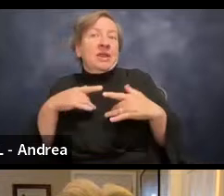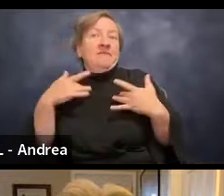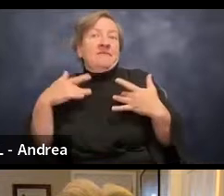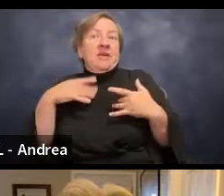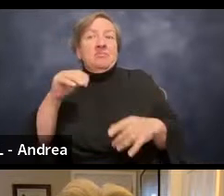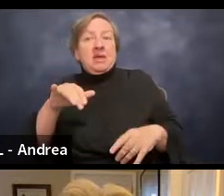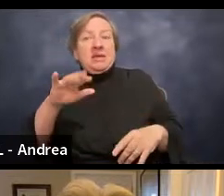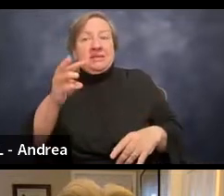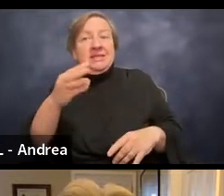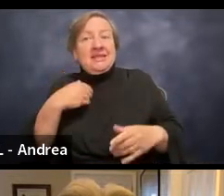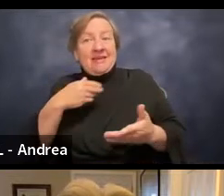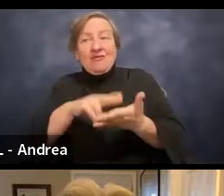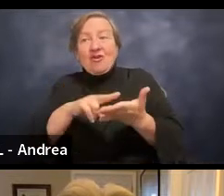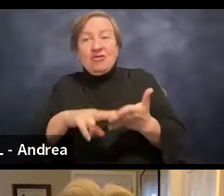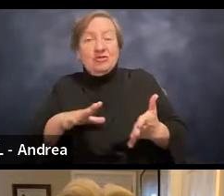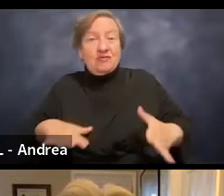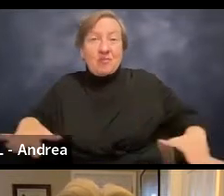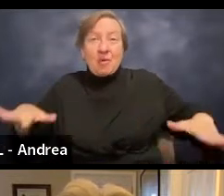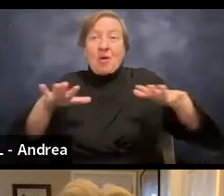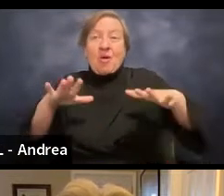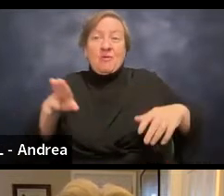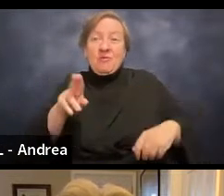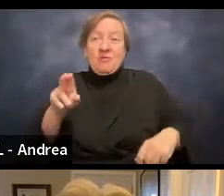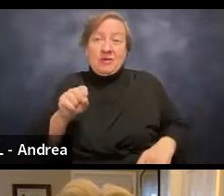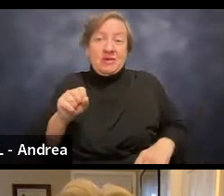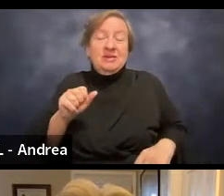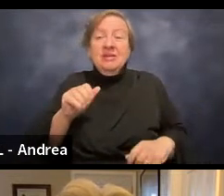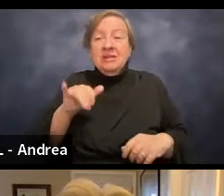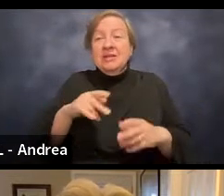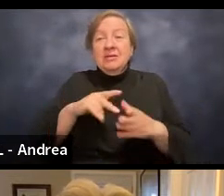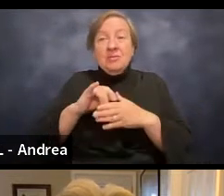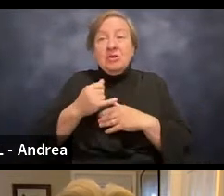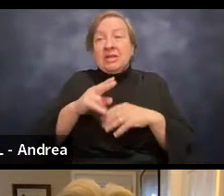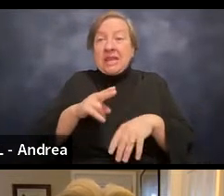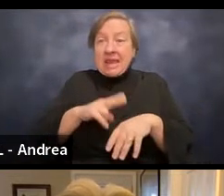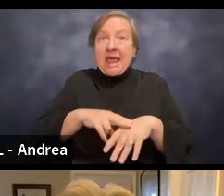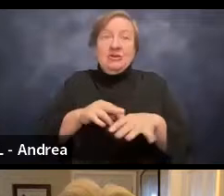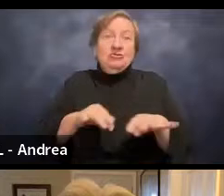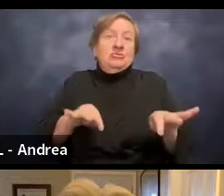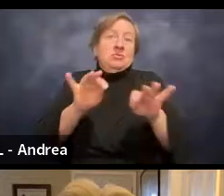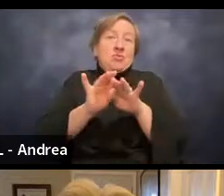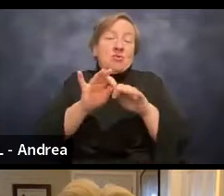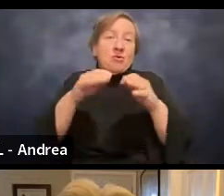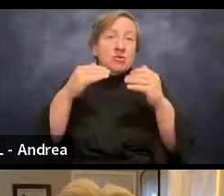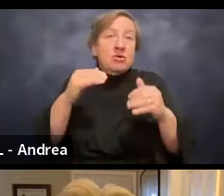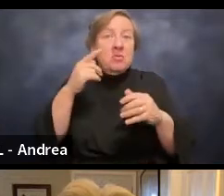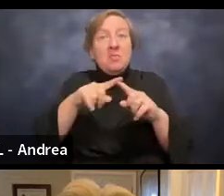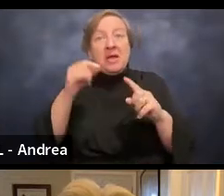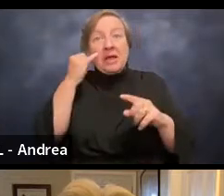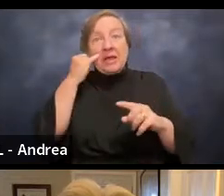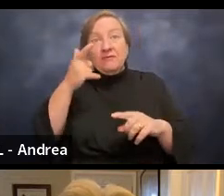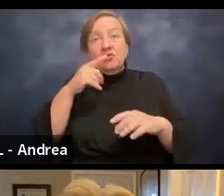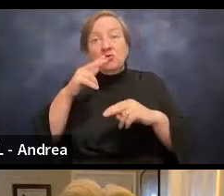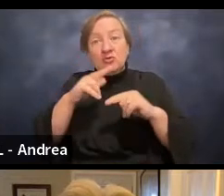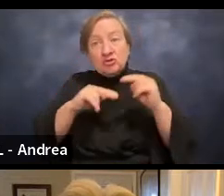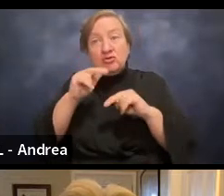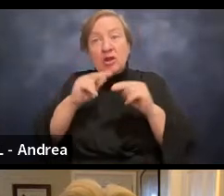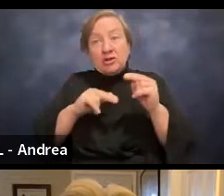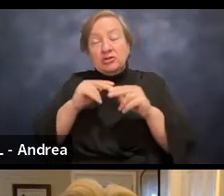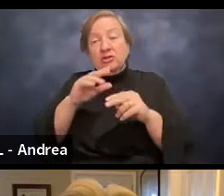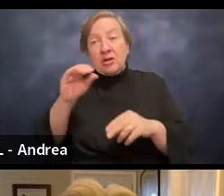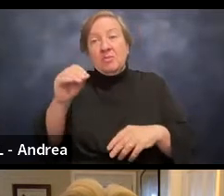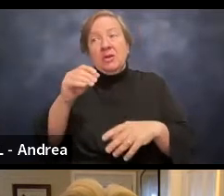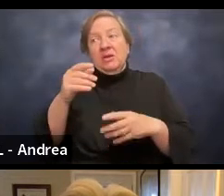contractors from across the country. I mean, this is a project of national significance. But if you're a construction firm, it's a heavy lift